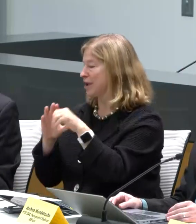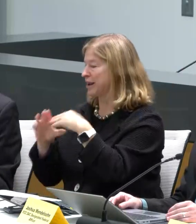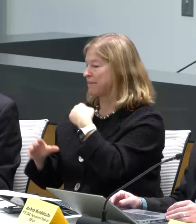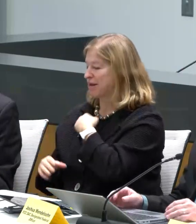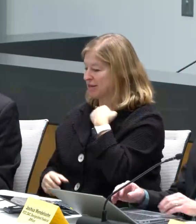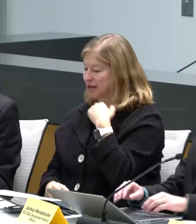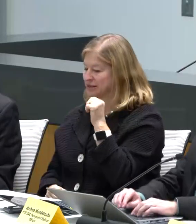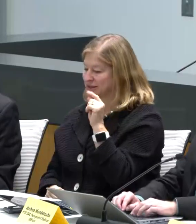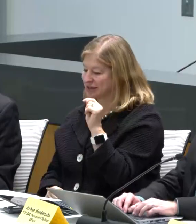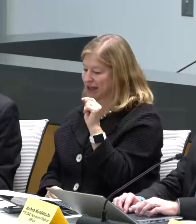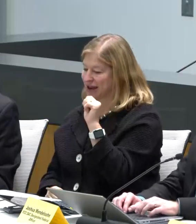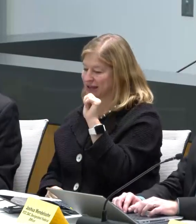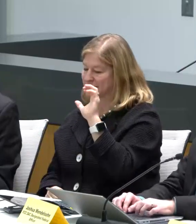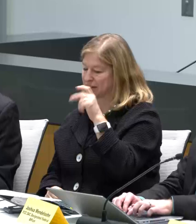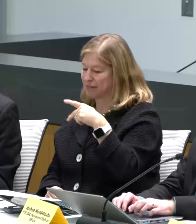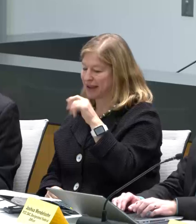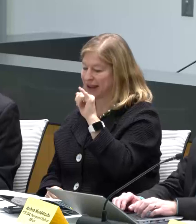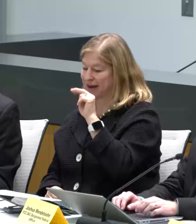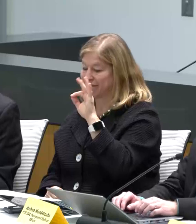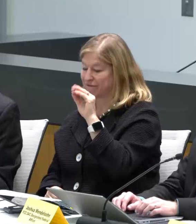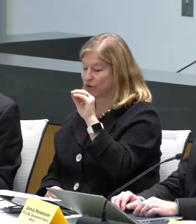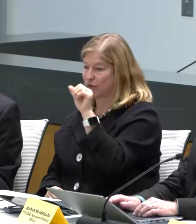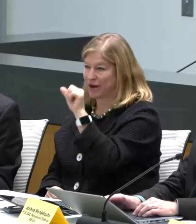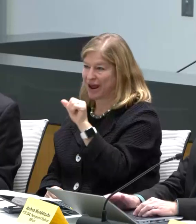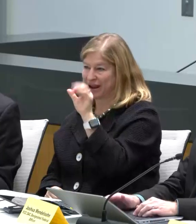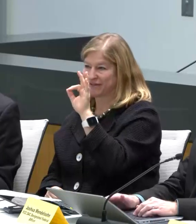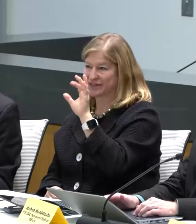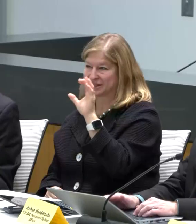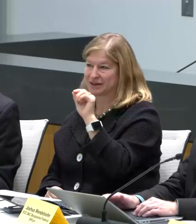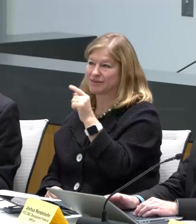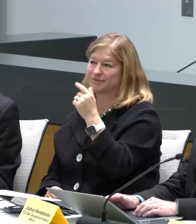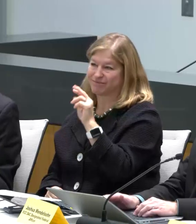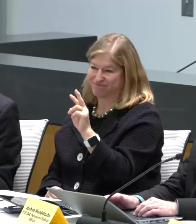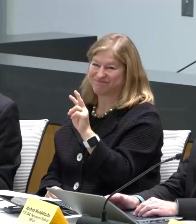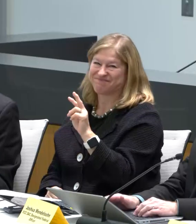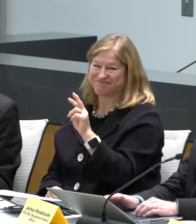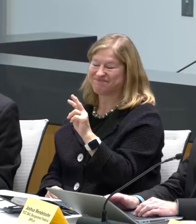If you have any questions, please do let us know. Email us at